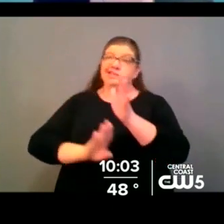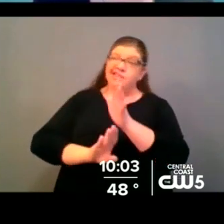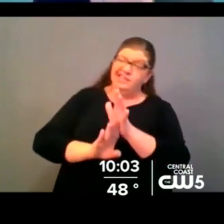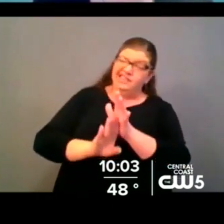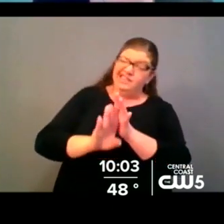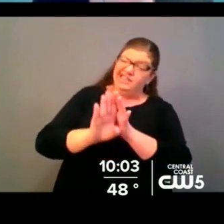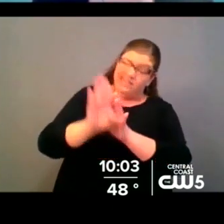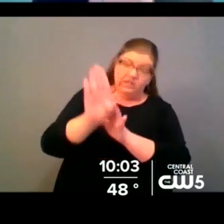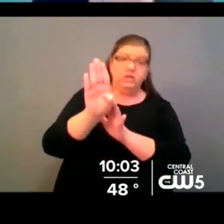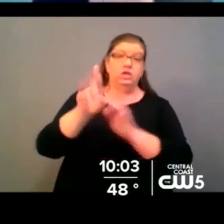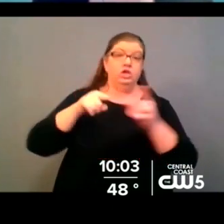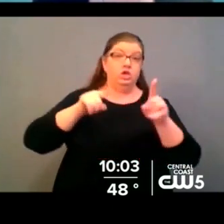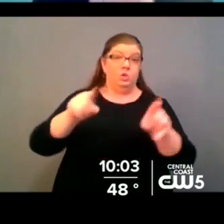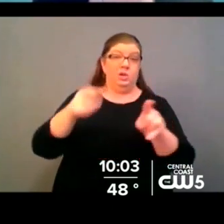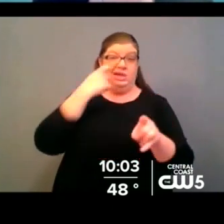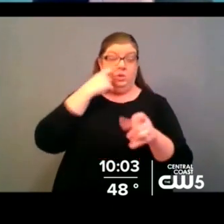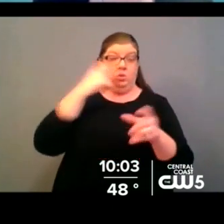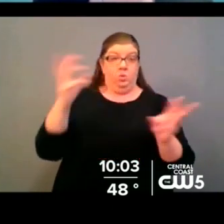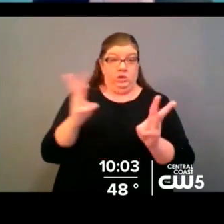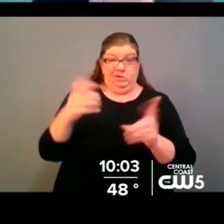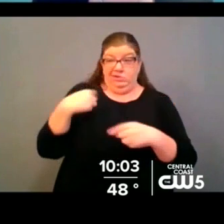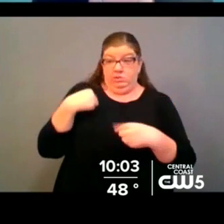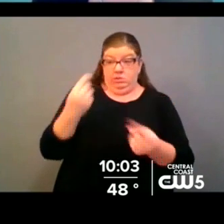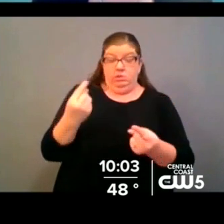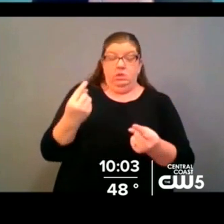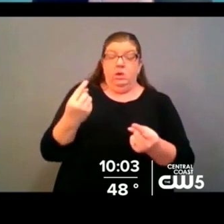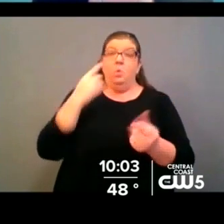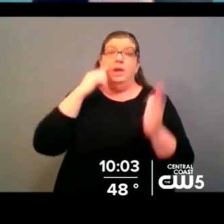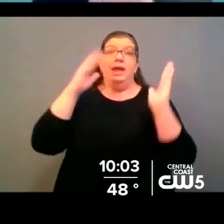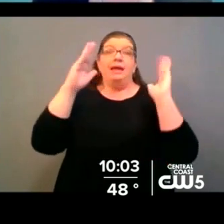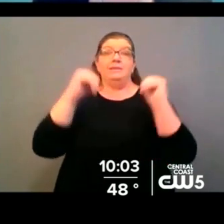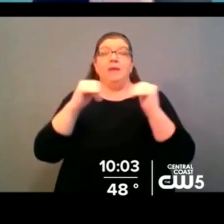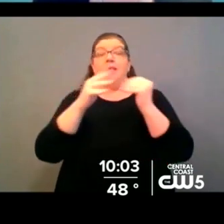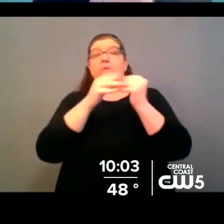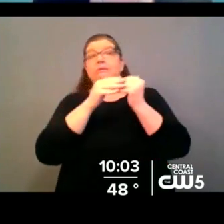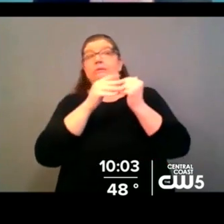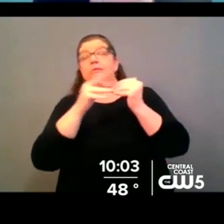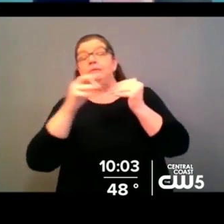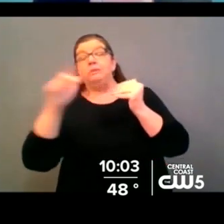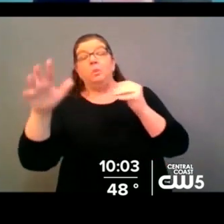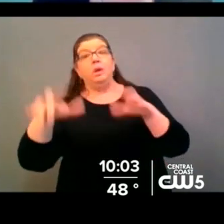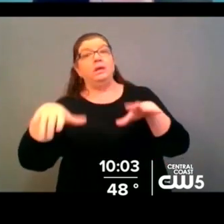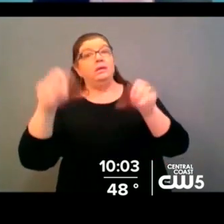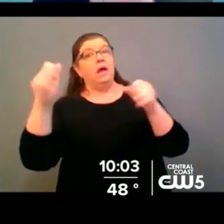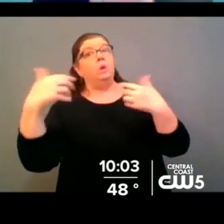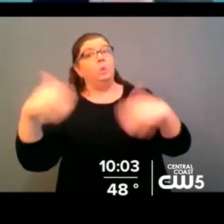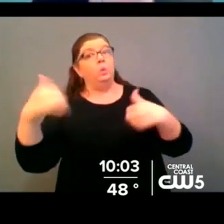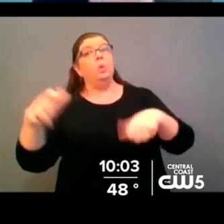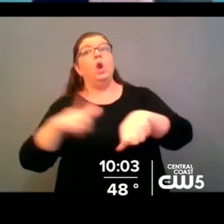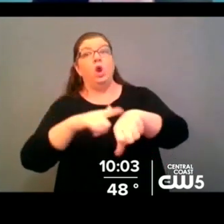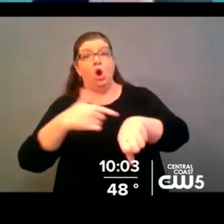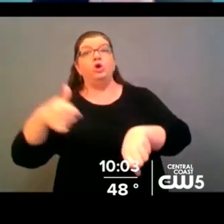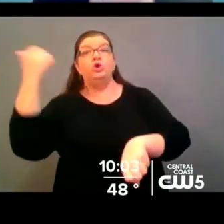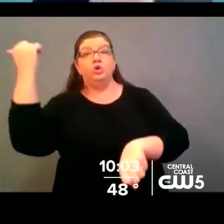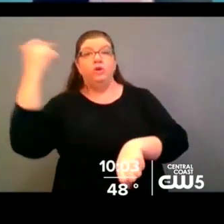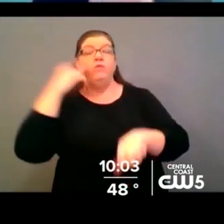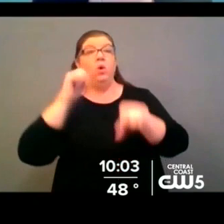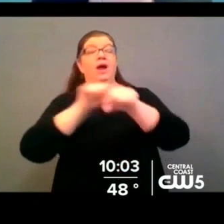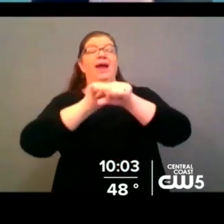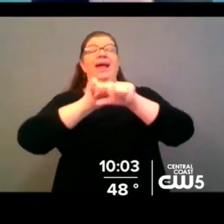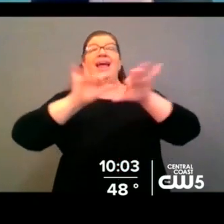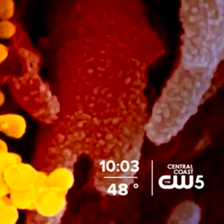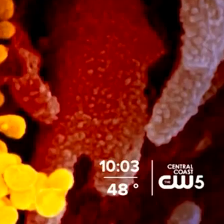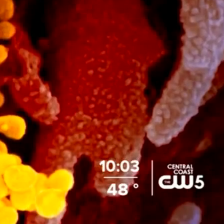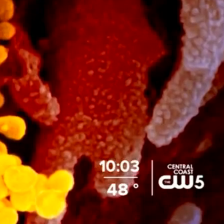winter peak. We are anticipating that it will probably take a lot longer for the widespread transmission